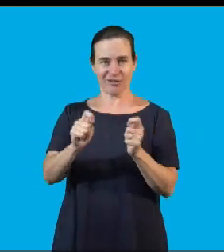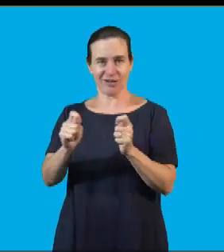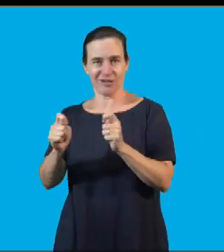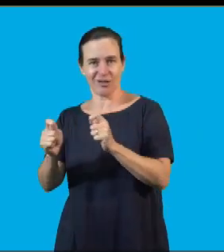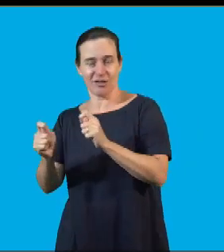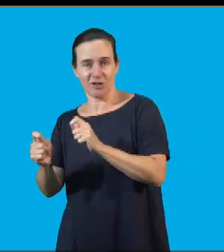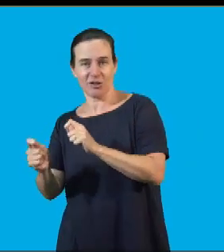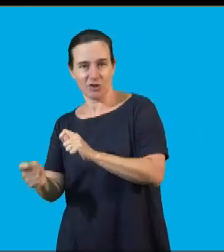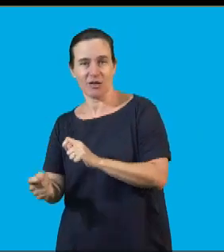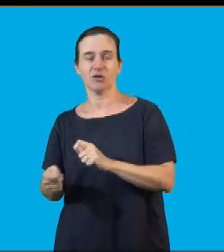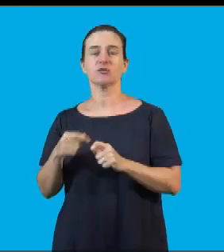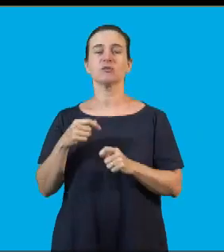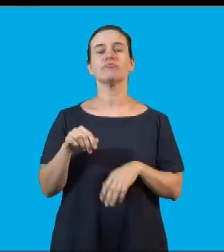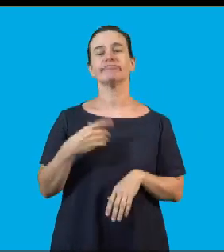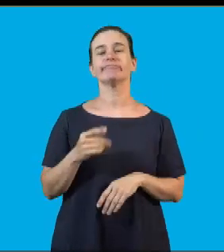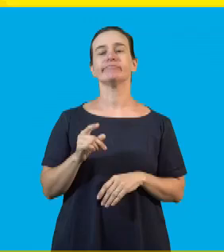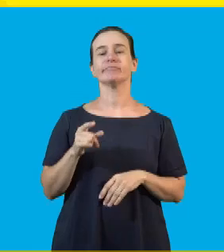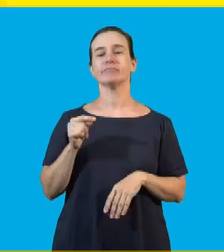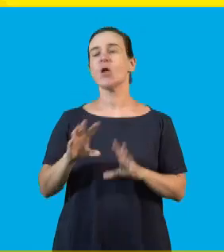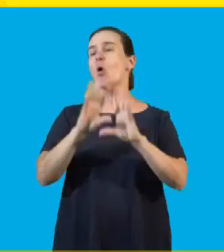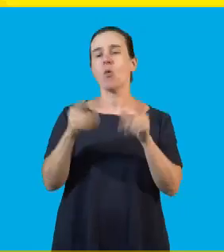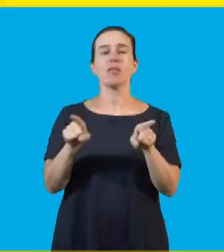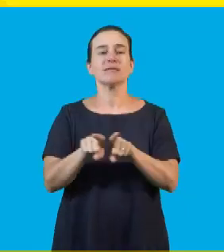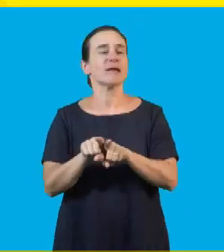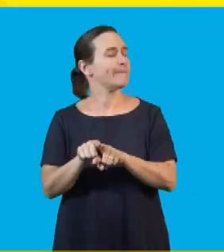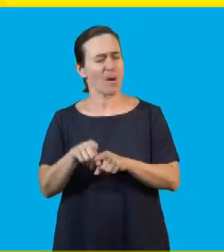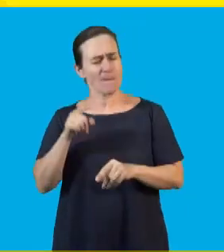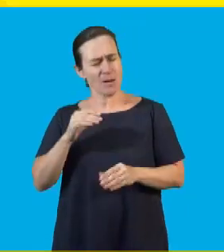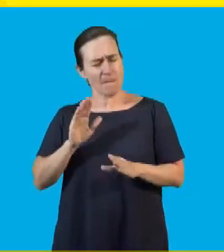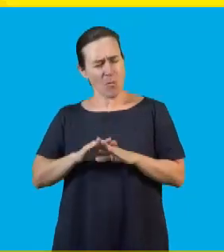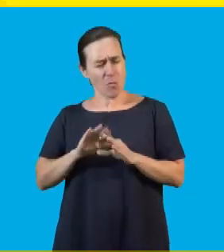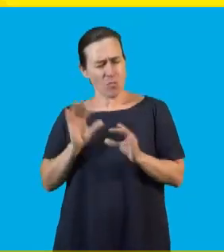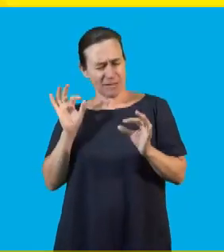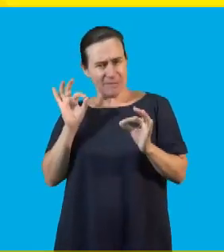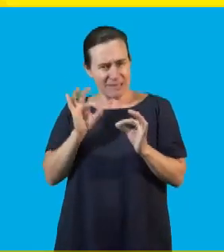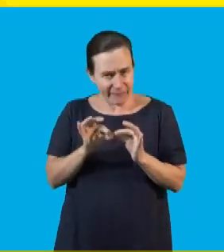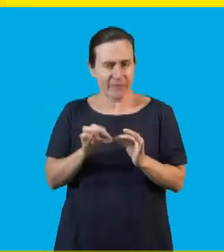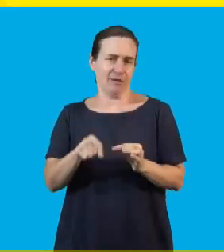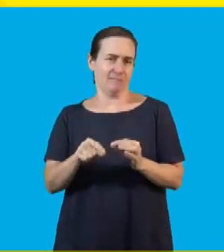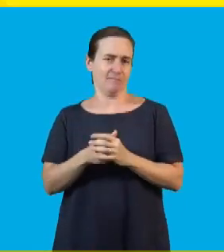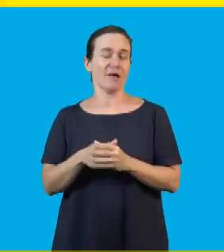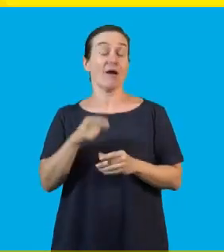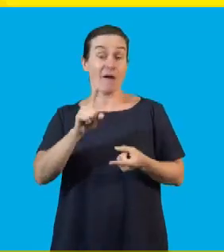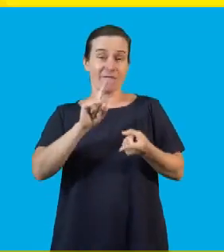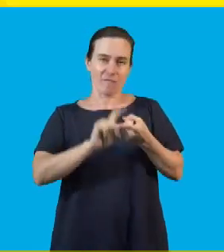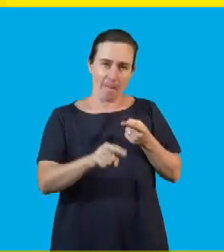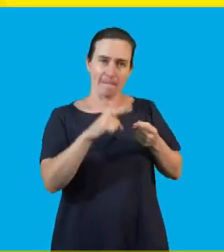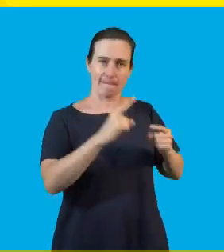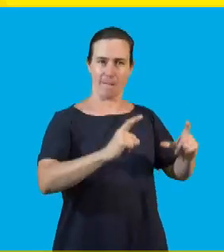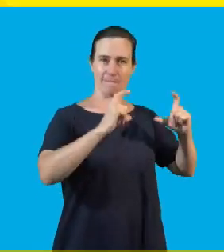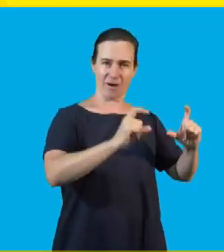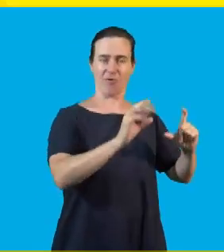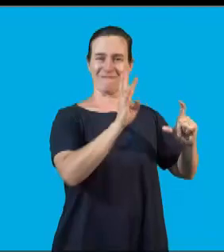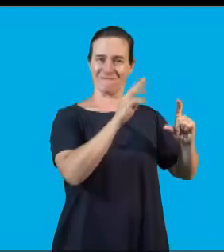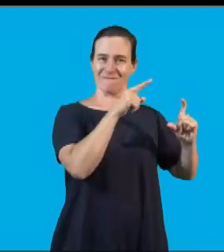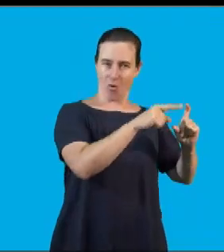subheading. Very important, be specific. Don't just say they all fit, they're about the same thing. That won't get you any marks. Be specific. You